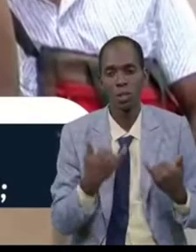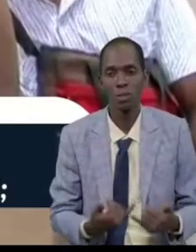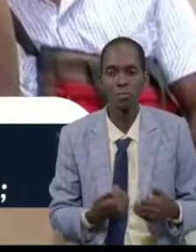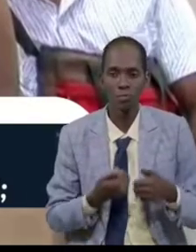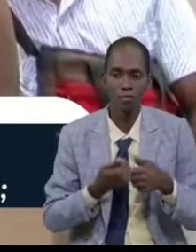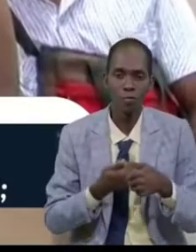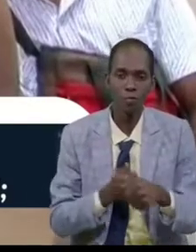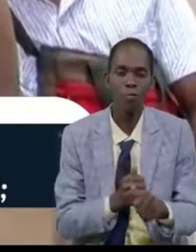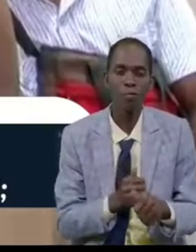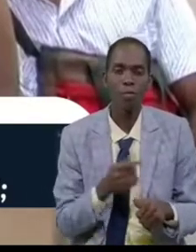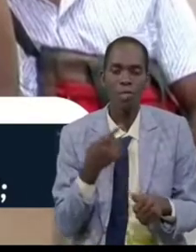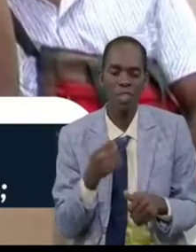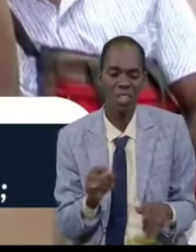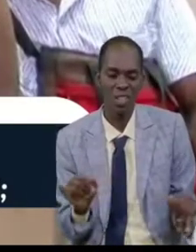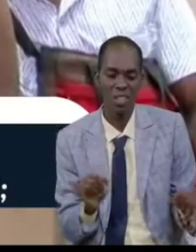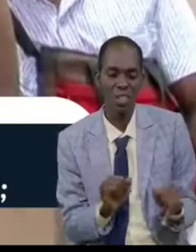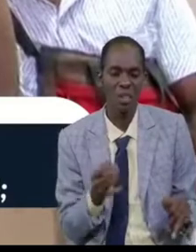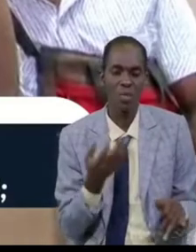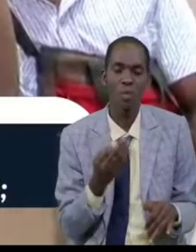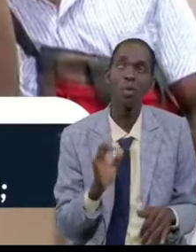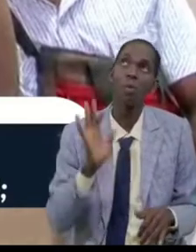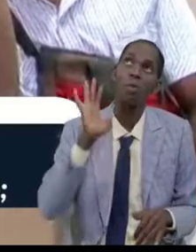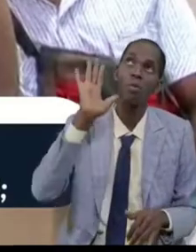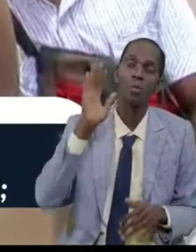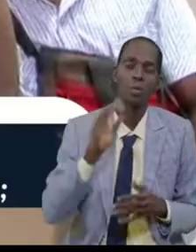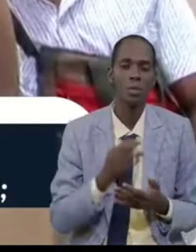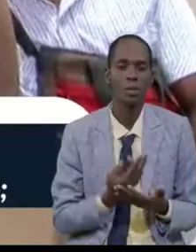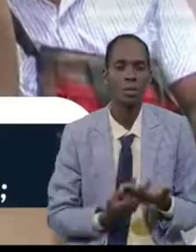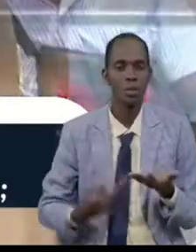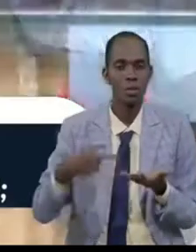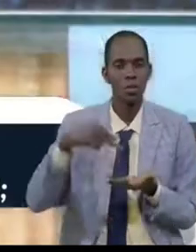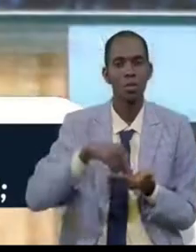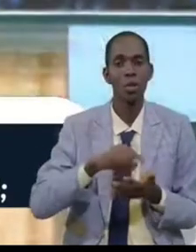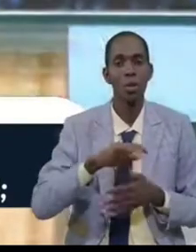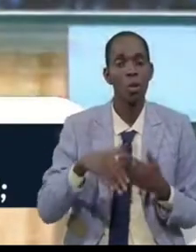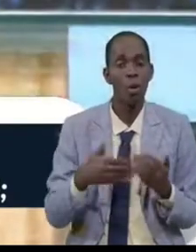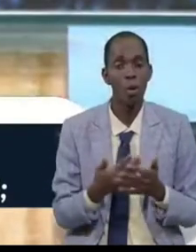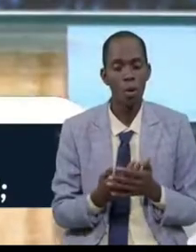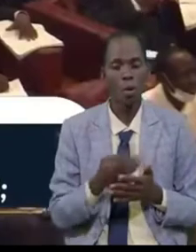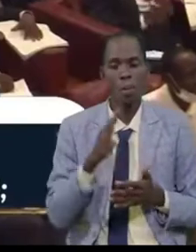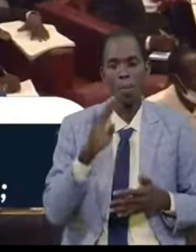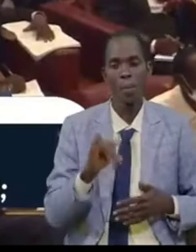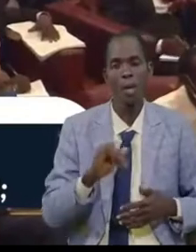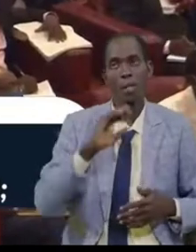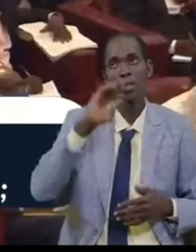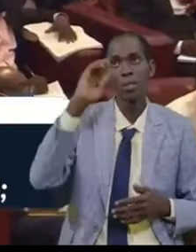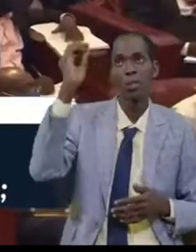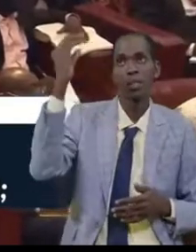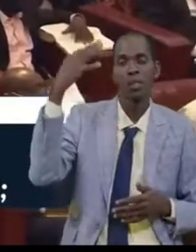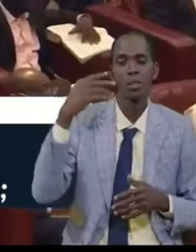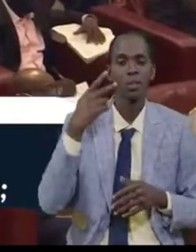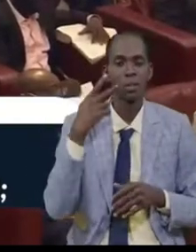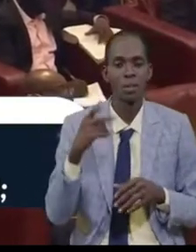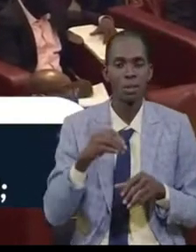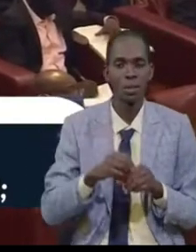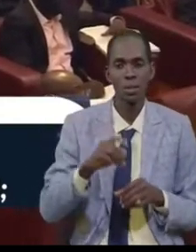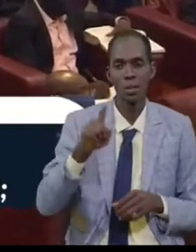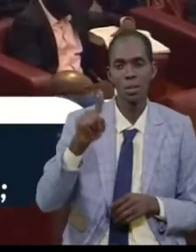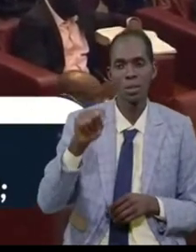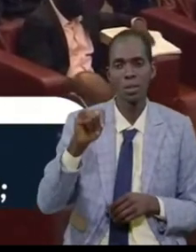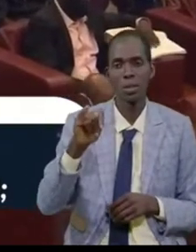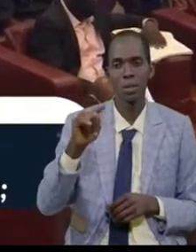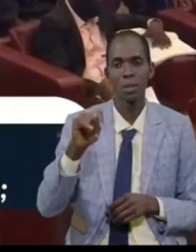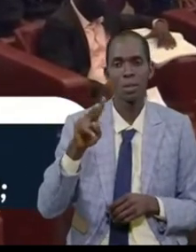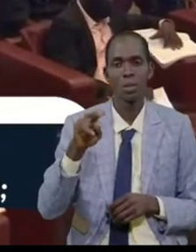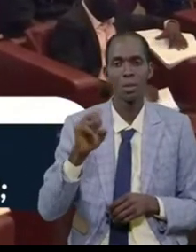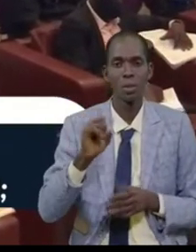his resurrection. All this by grace. Titus chapter 2, reading from verse